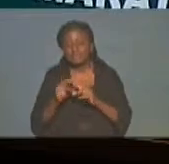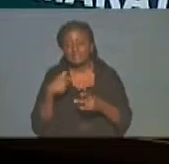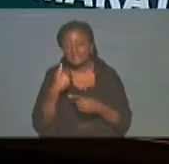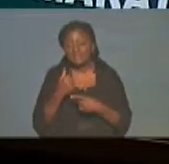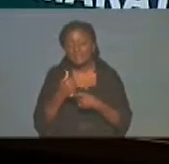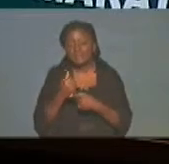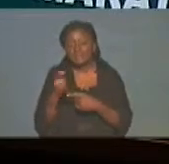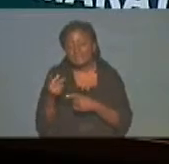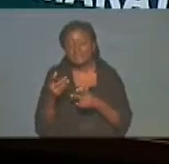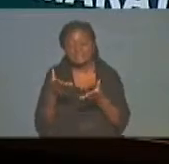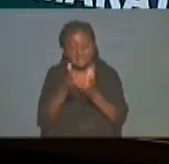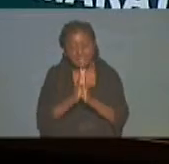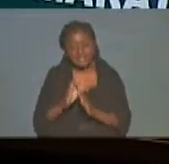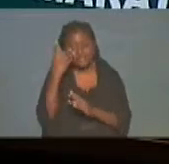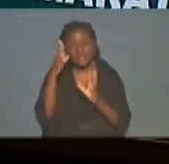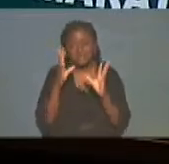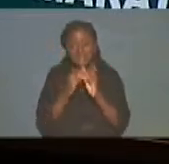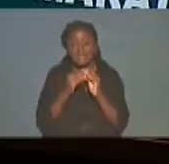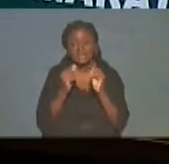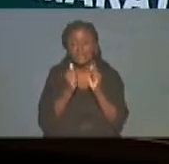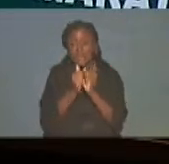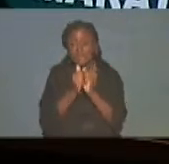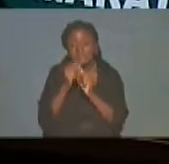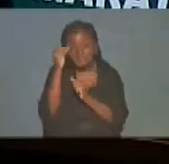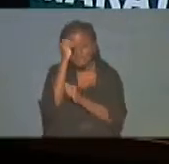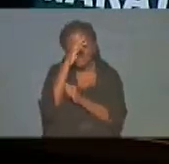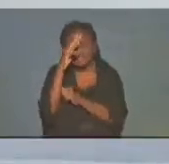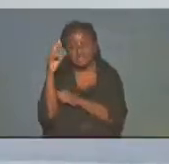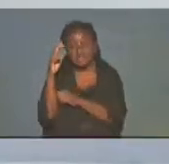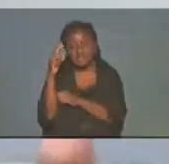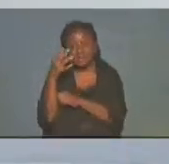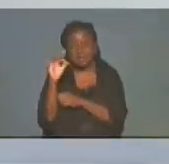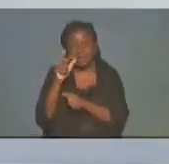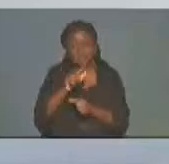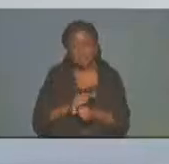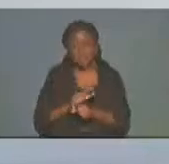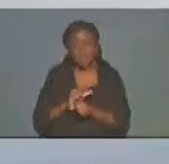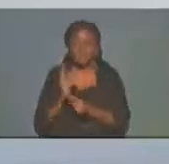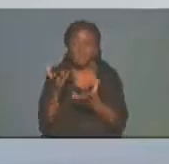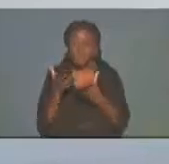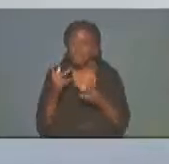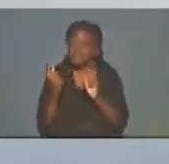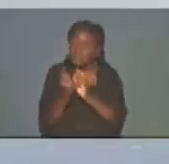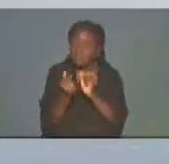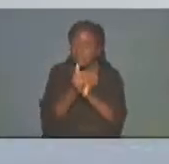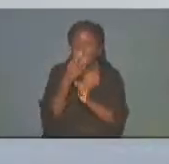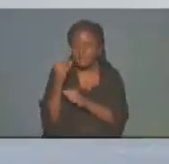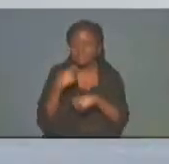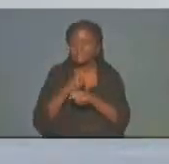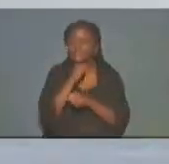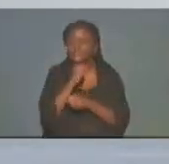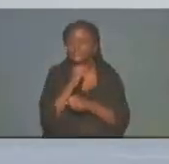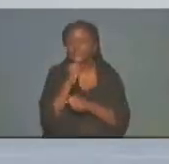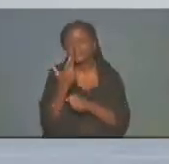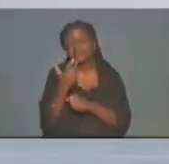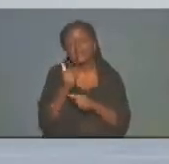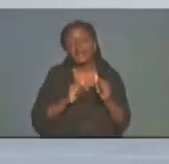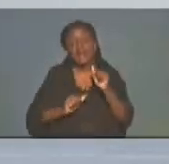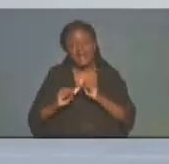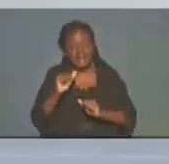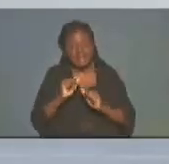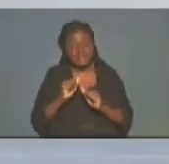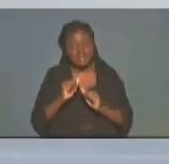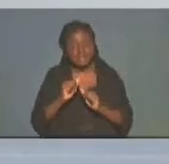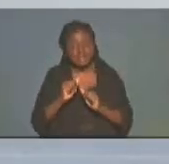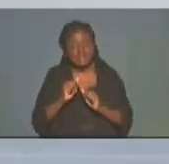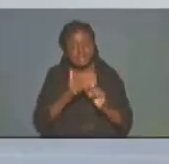of Labor. And we, as an executive committee of the council, we wanted to meet with him to ensure that the steps that are taken